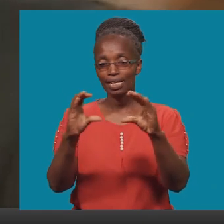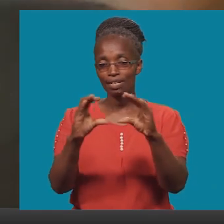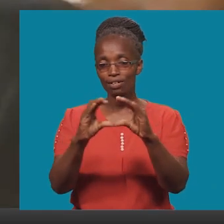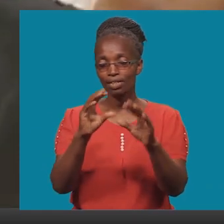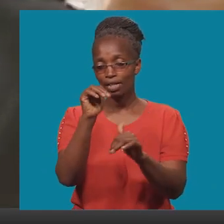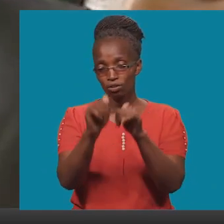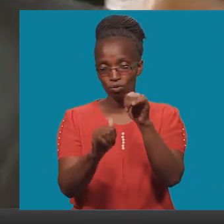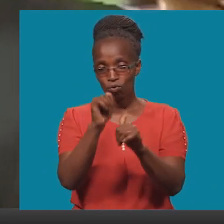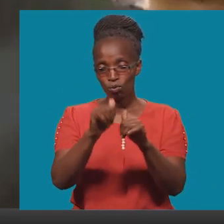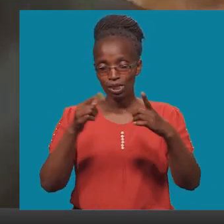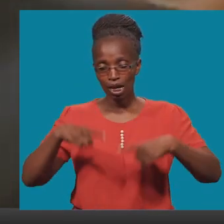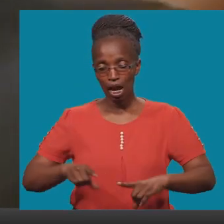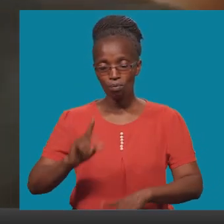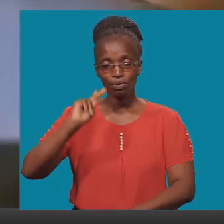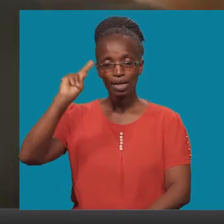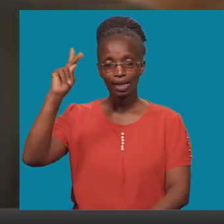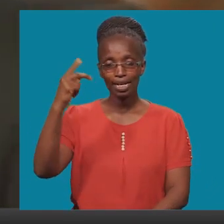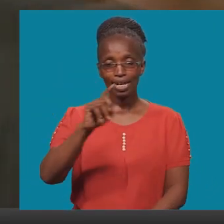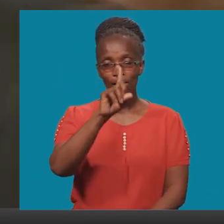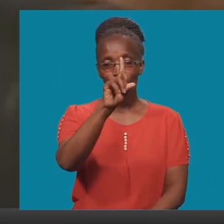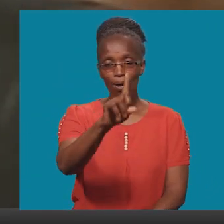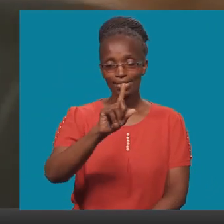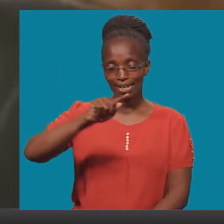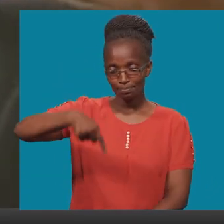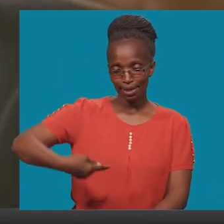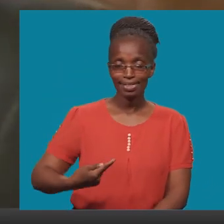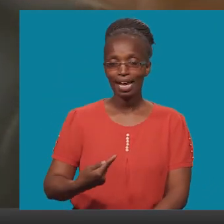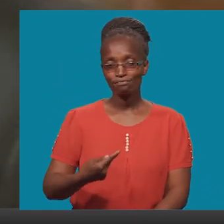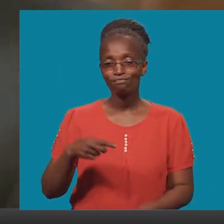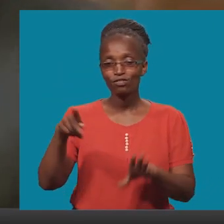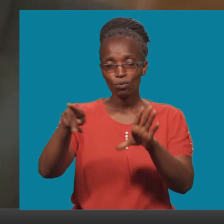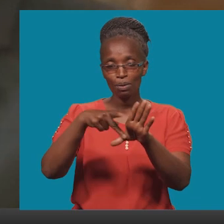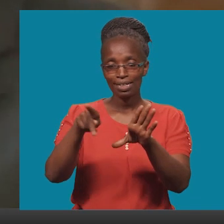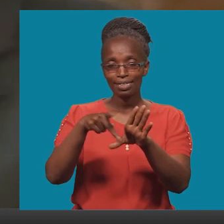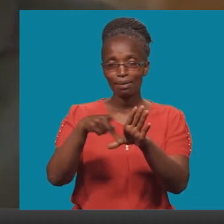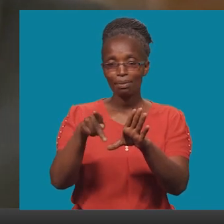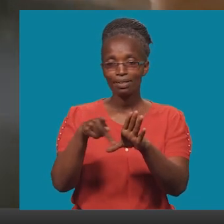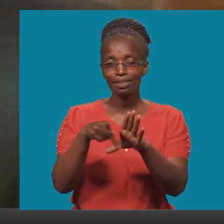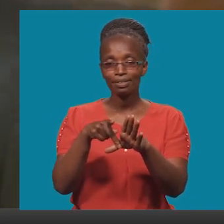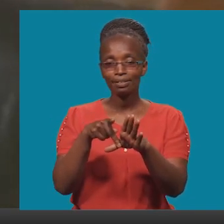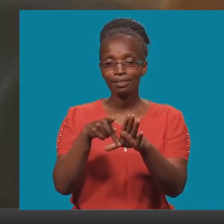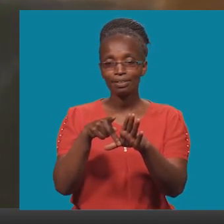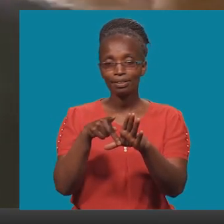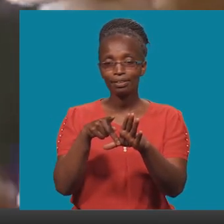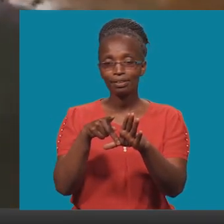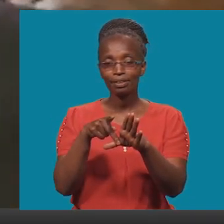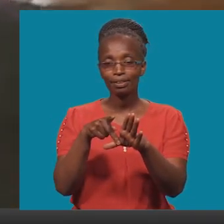the certificate that will allow Kenya Kwanza and myself to